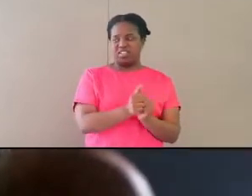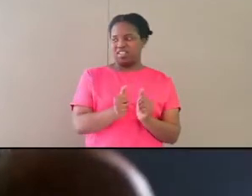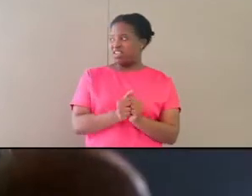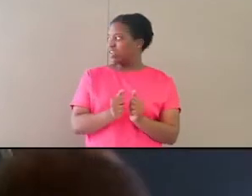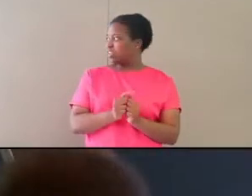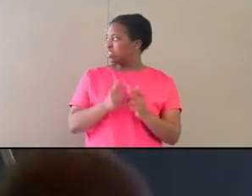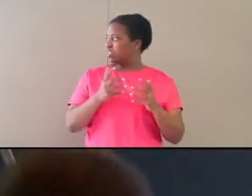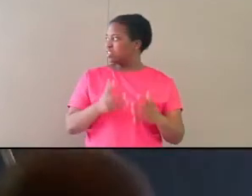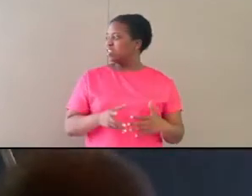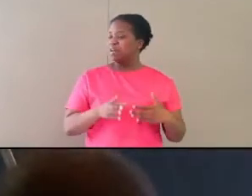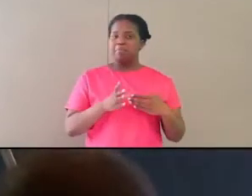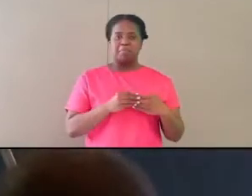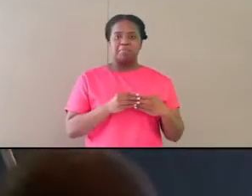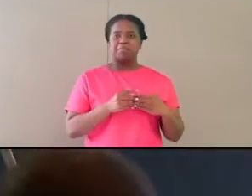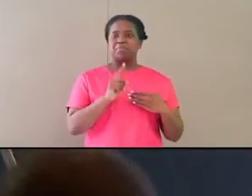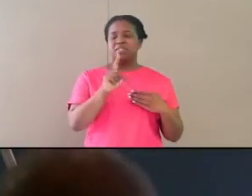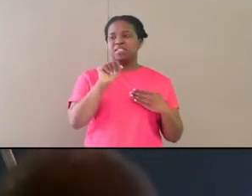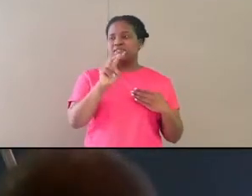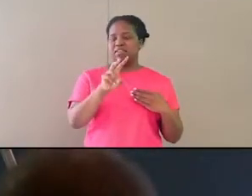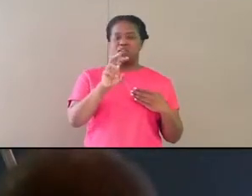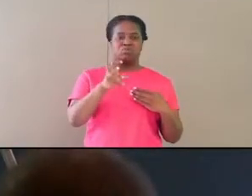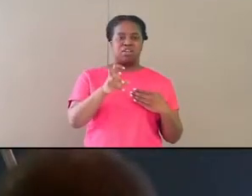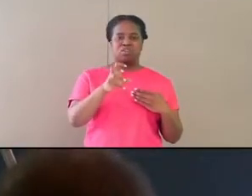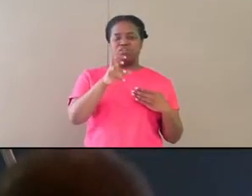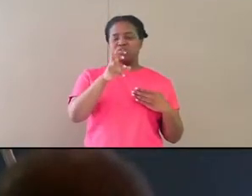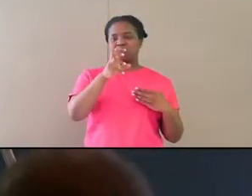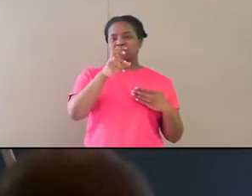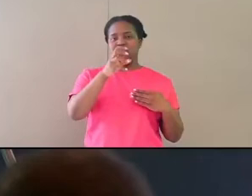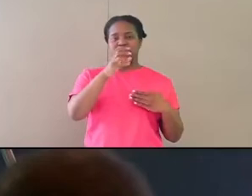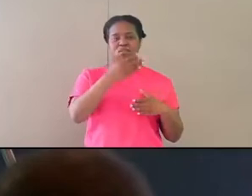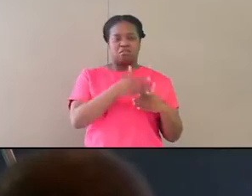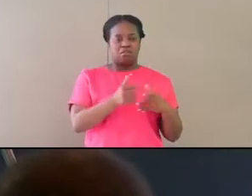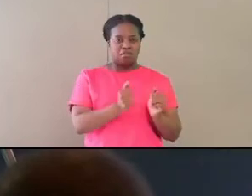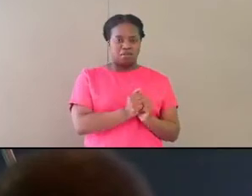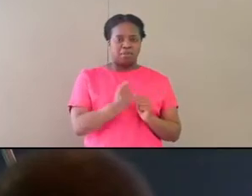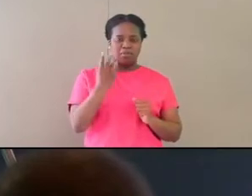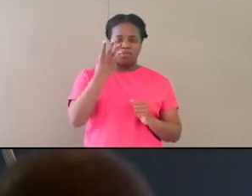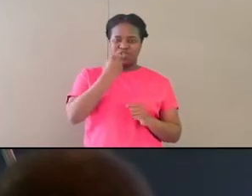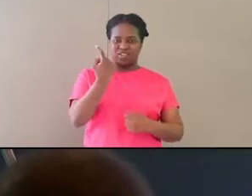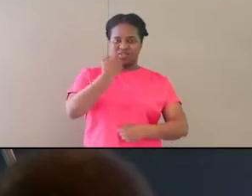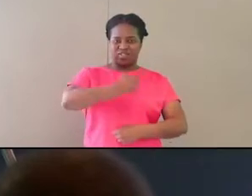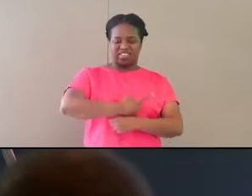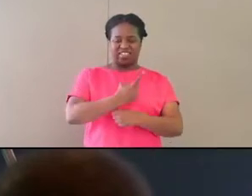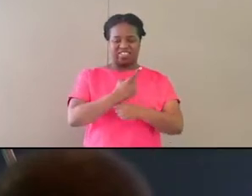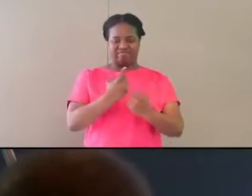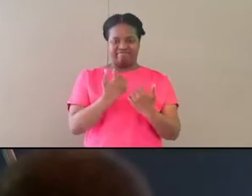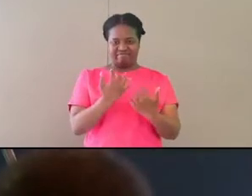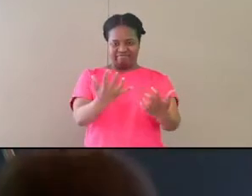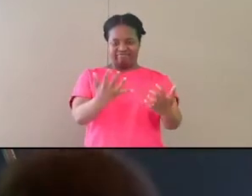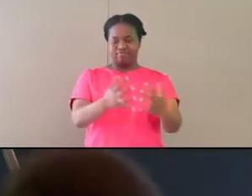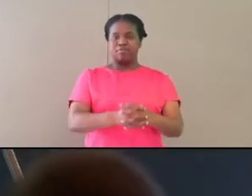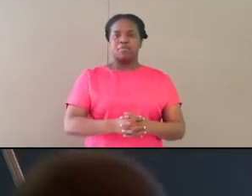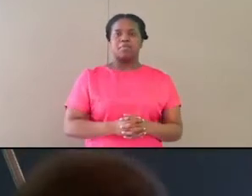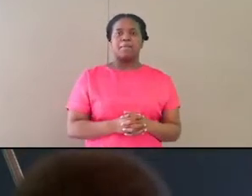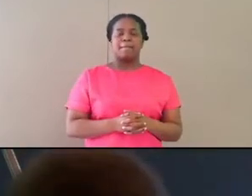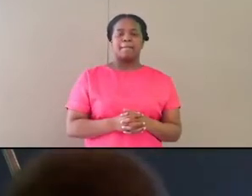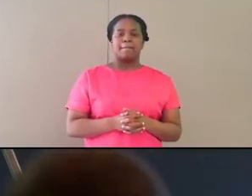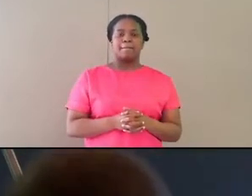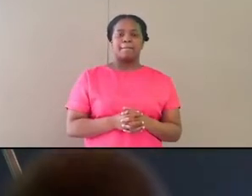members of the media colleagues a very good and beautiful day to you all it is